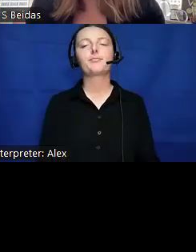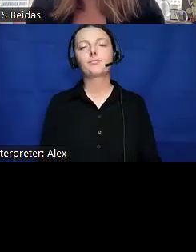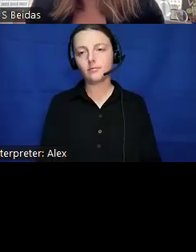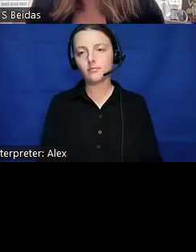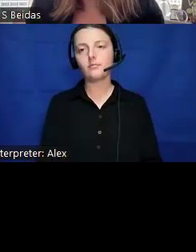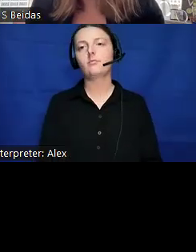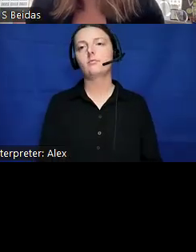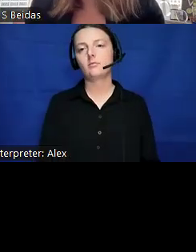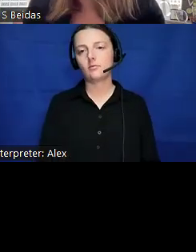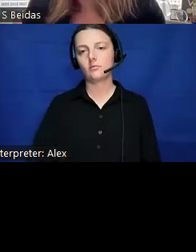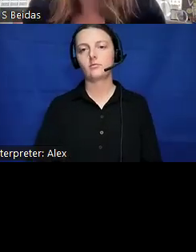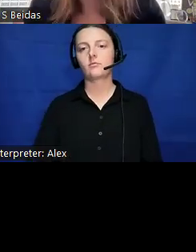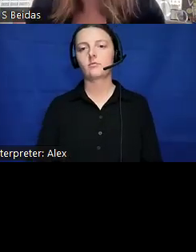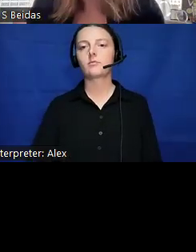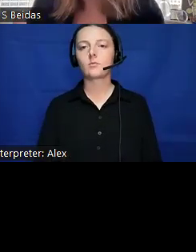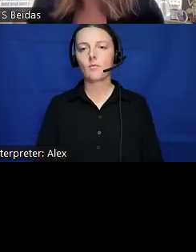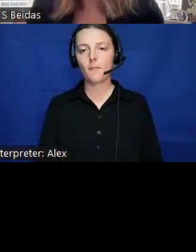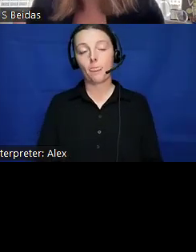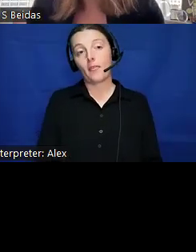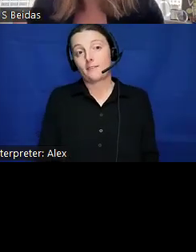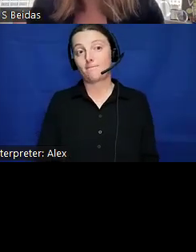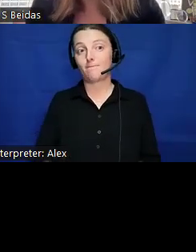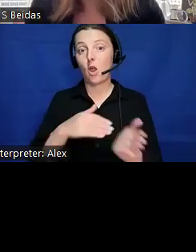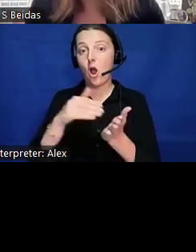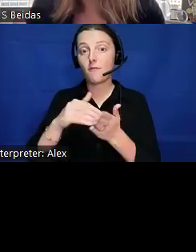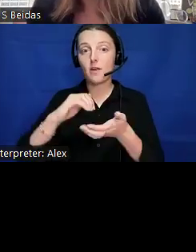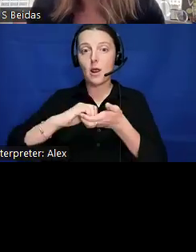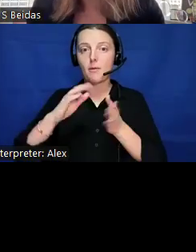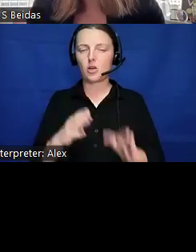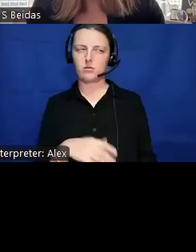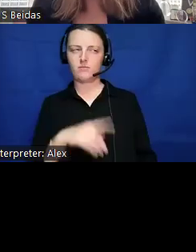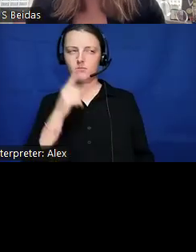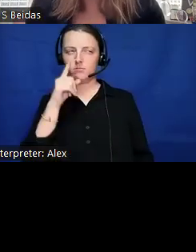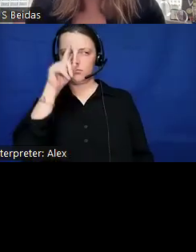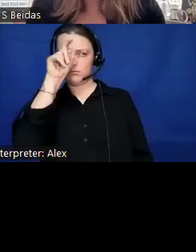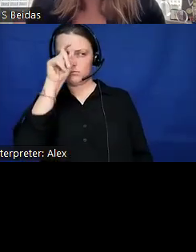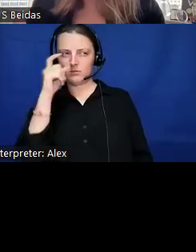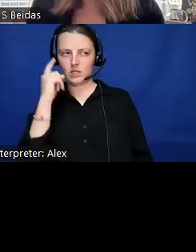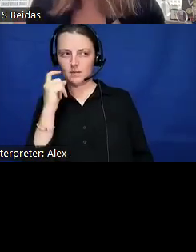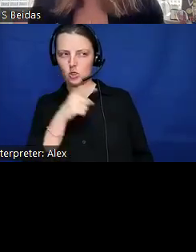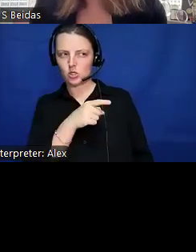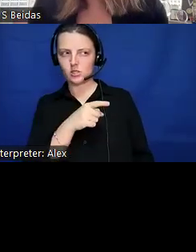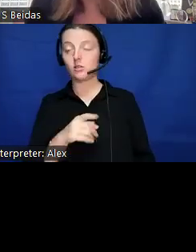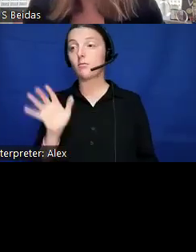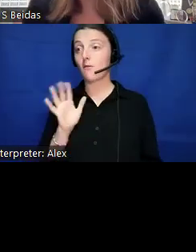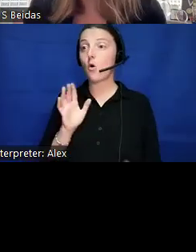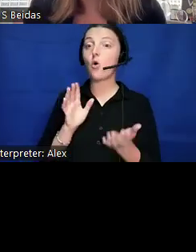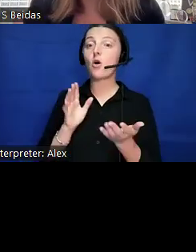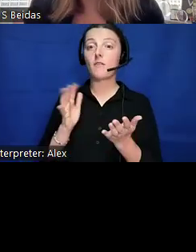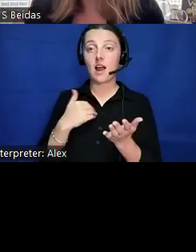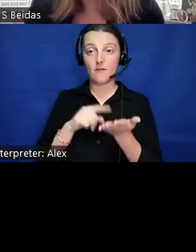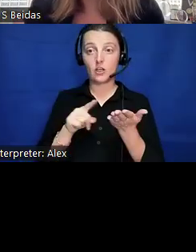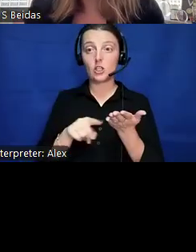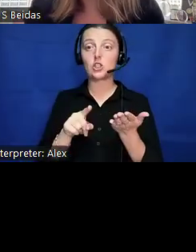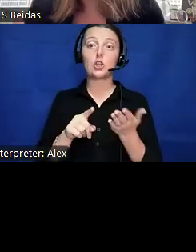So many times I've heard partners be suspicious because they had had researchers come before and really prioritize whatever it was